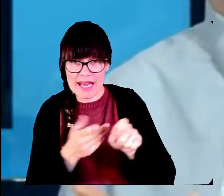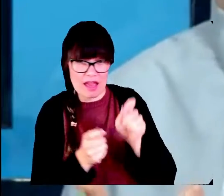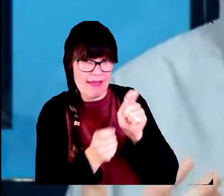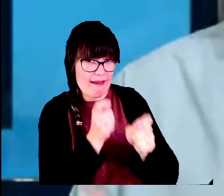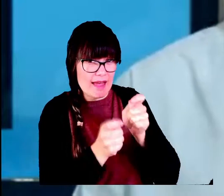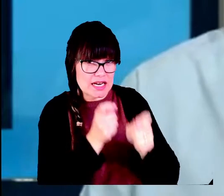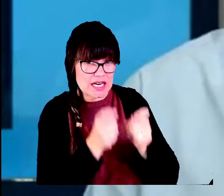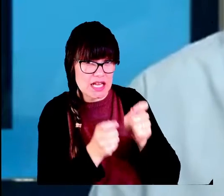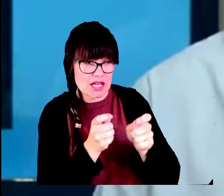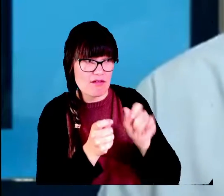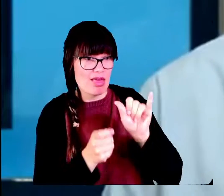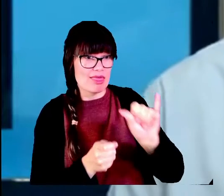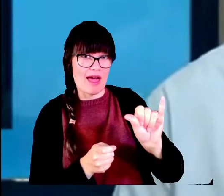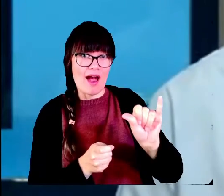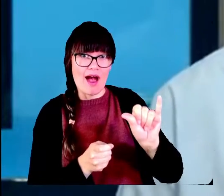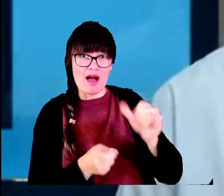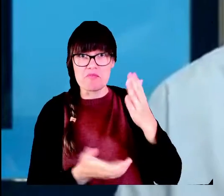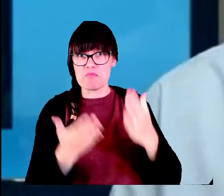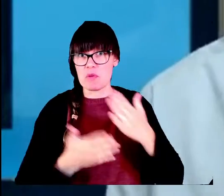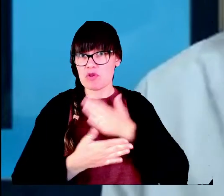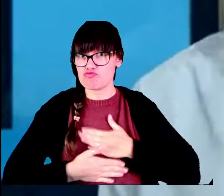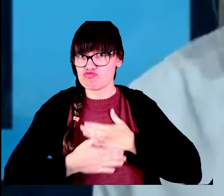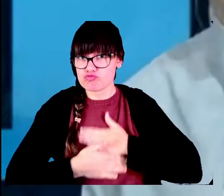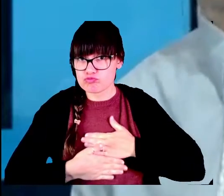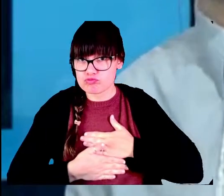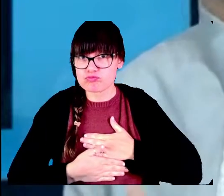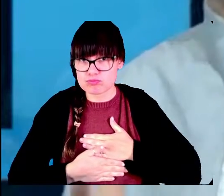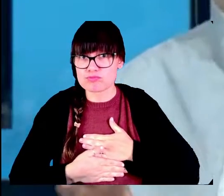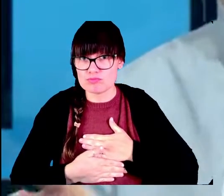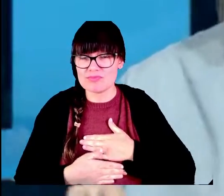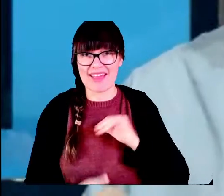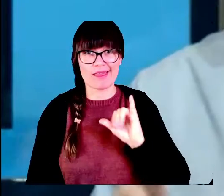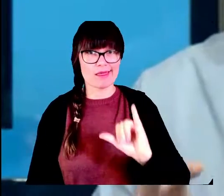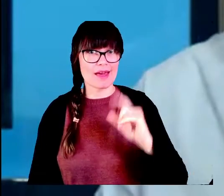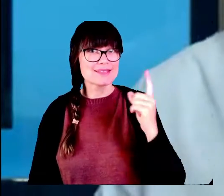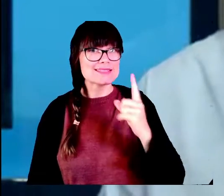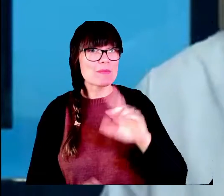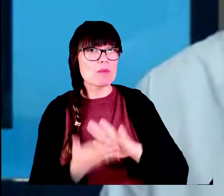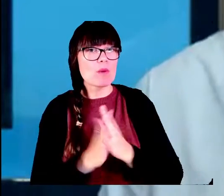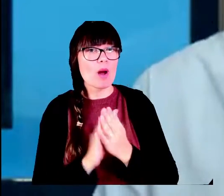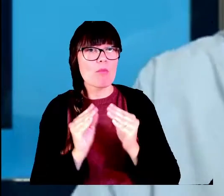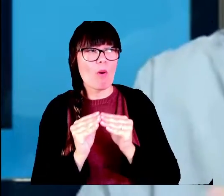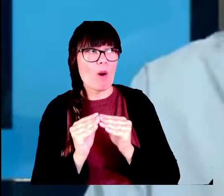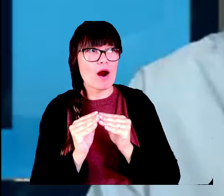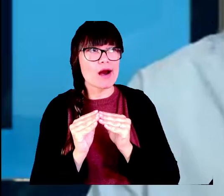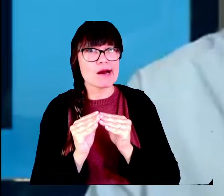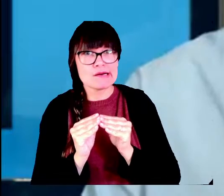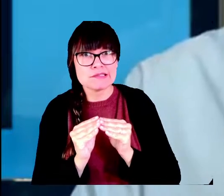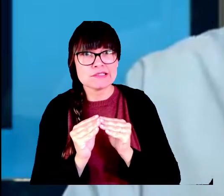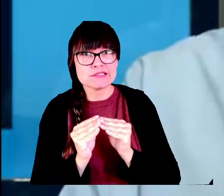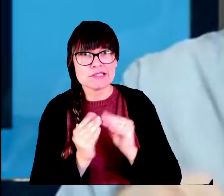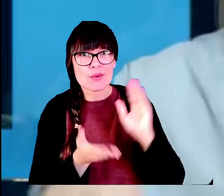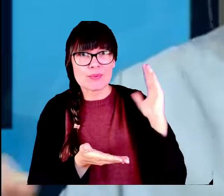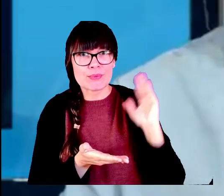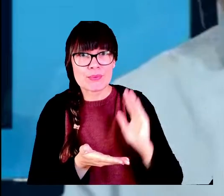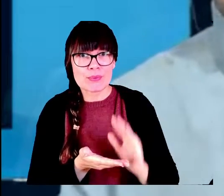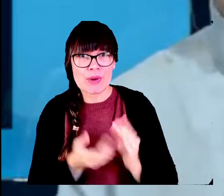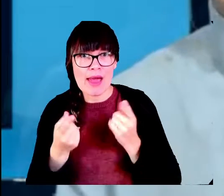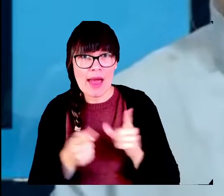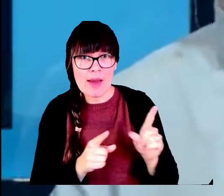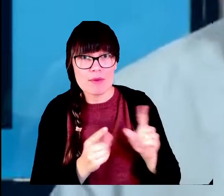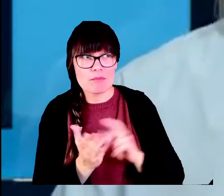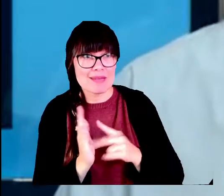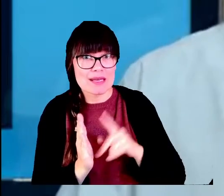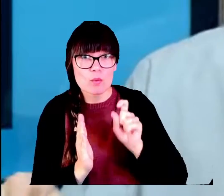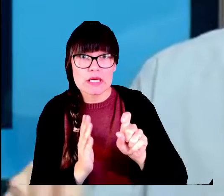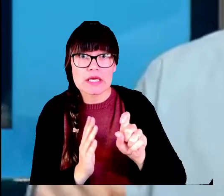that you might really enjoy doing. And this is something that is becoming a little bit of a lost art, which means we need more of